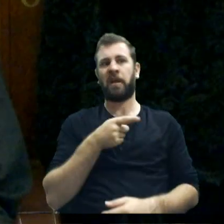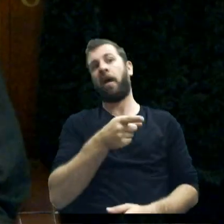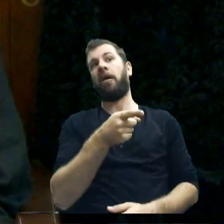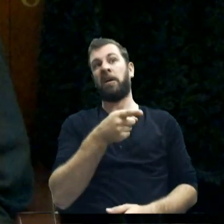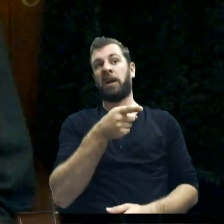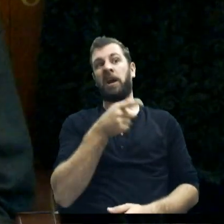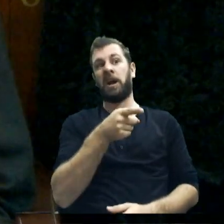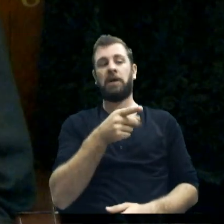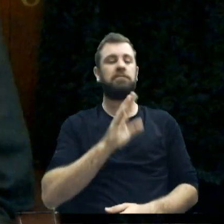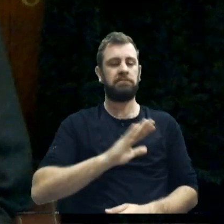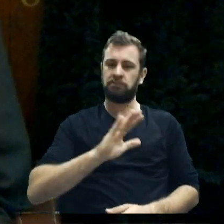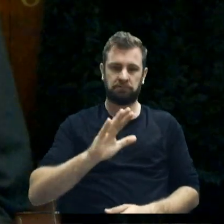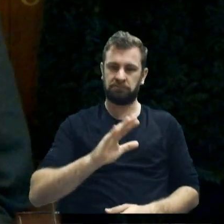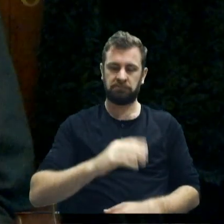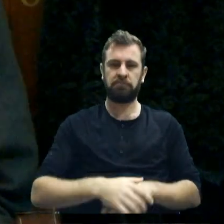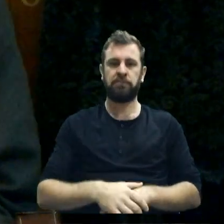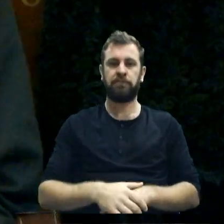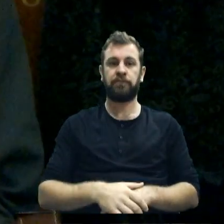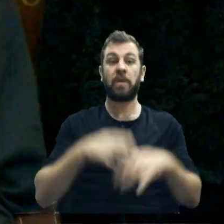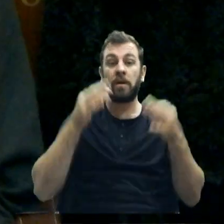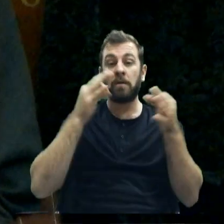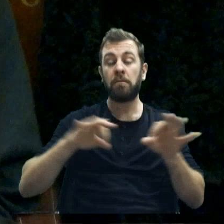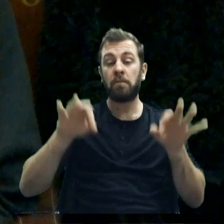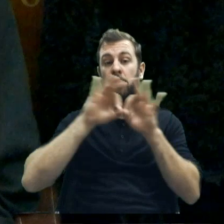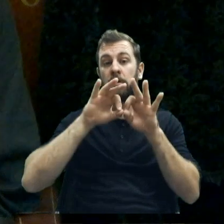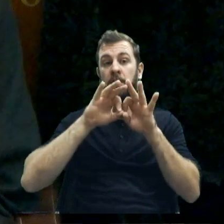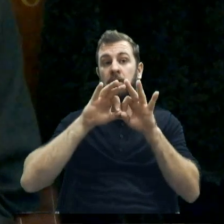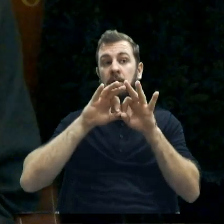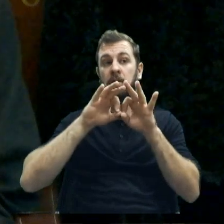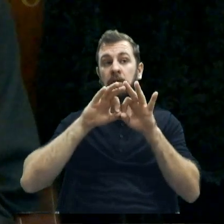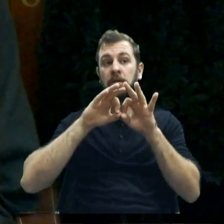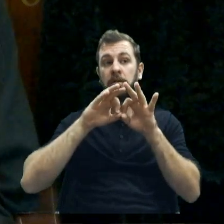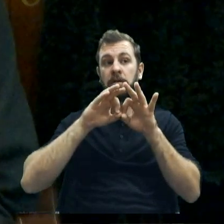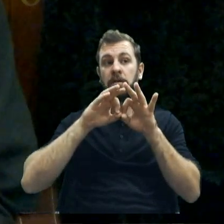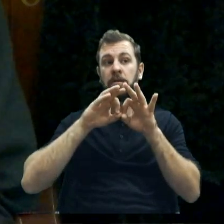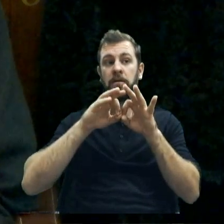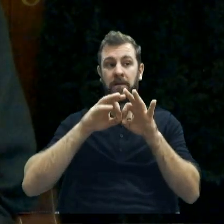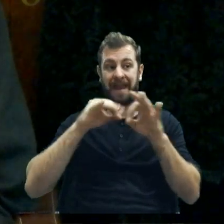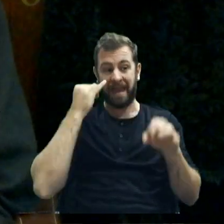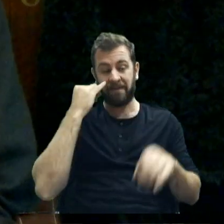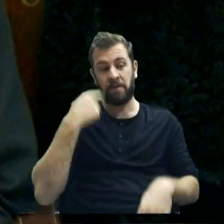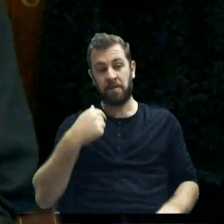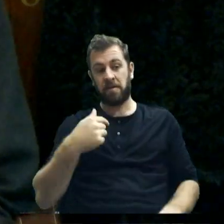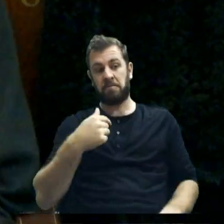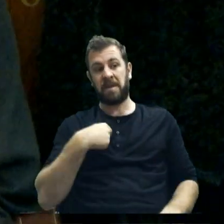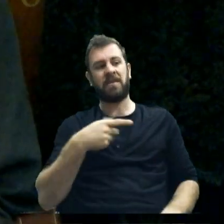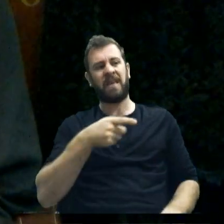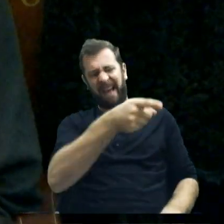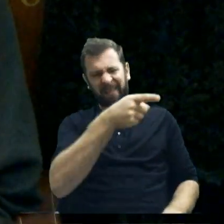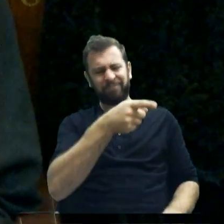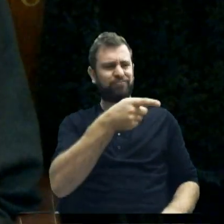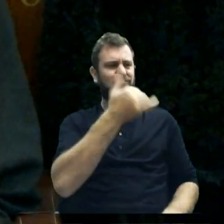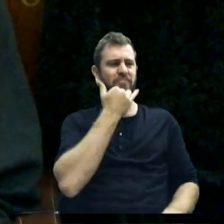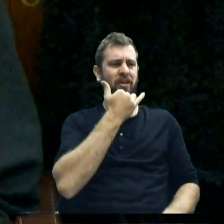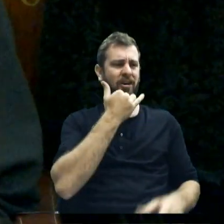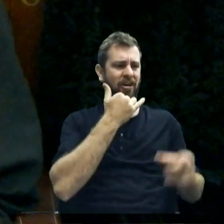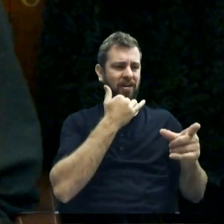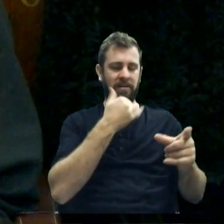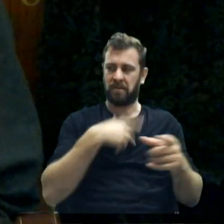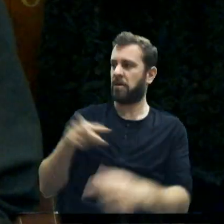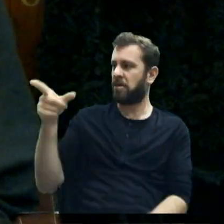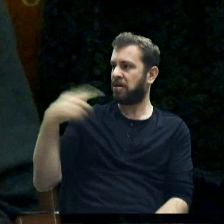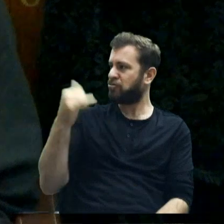But more importantly is that if I call him out, he's going to flip around and call me out. So you have the gall to be Captain